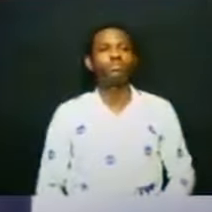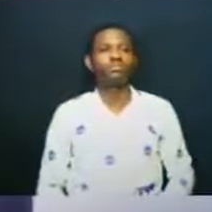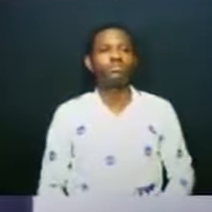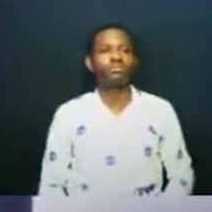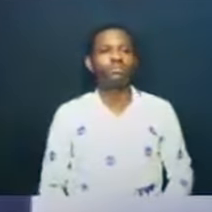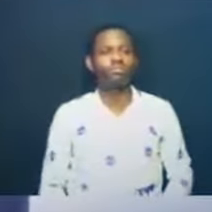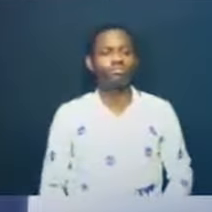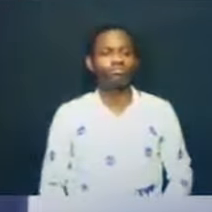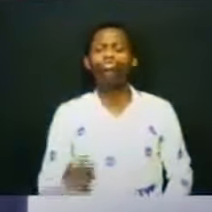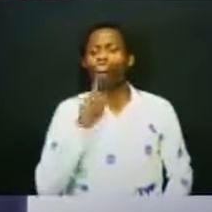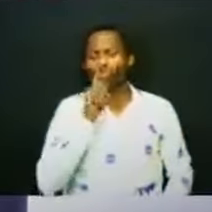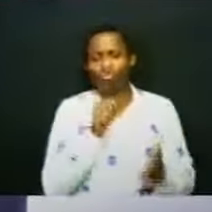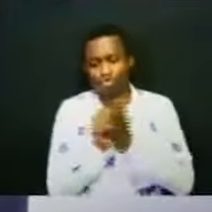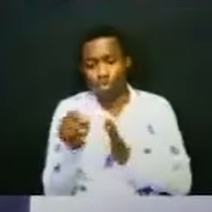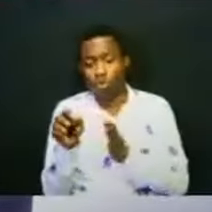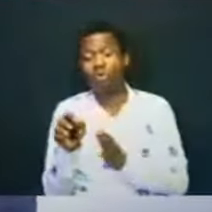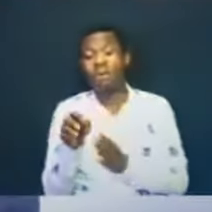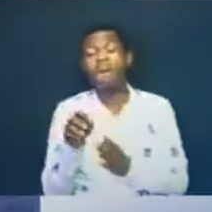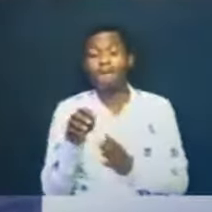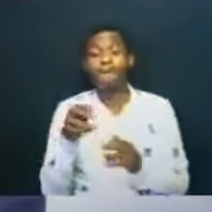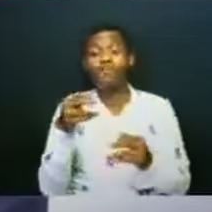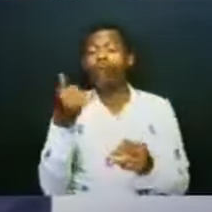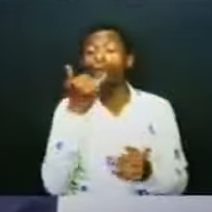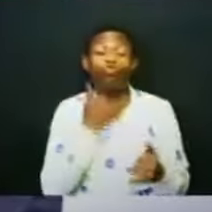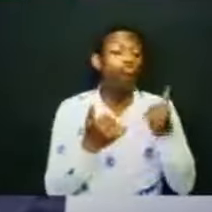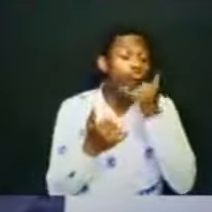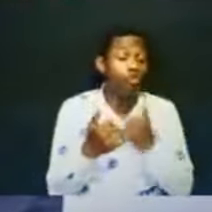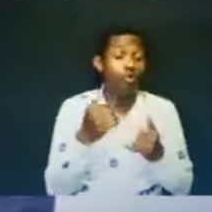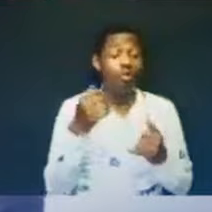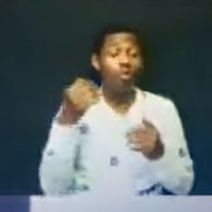offenses will not come. But we are